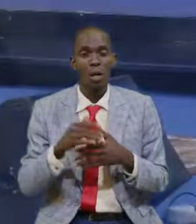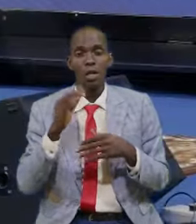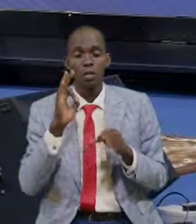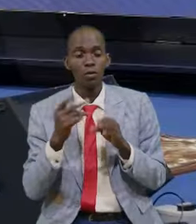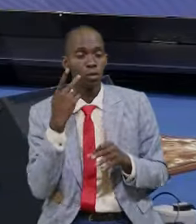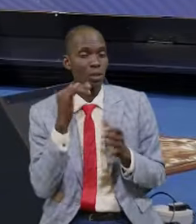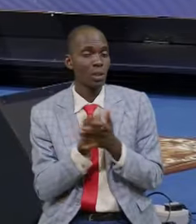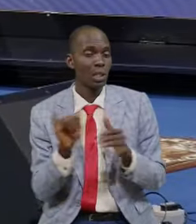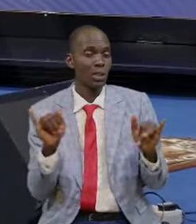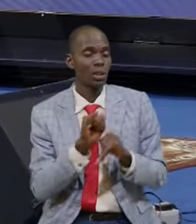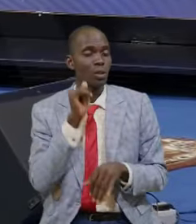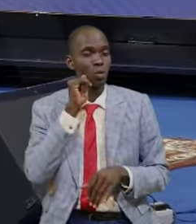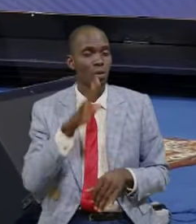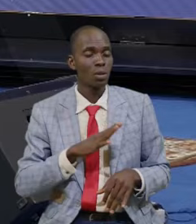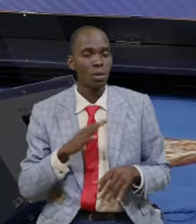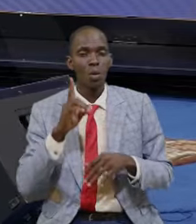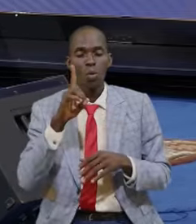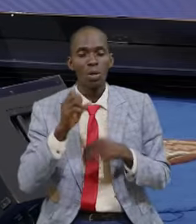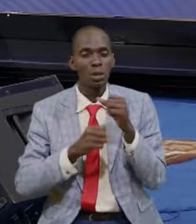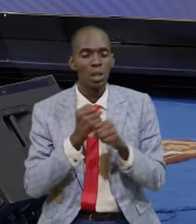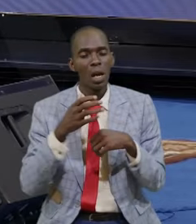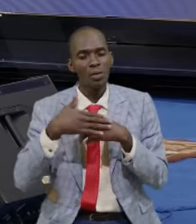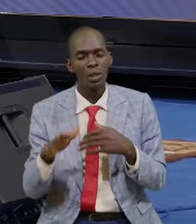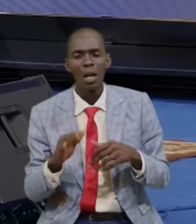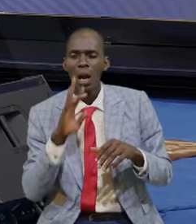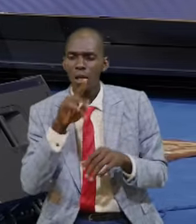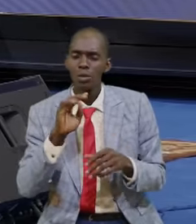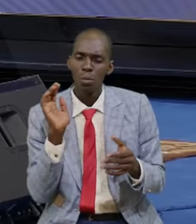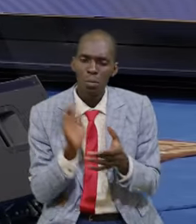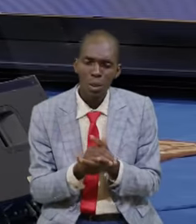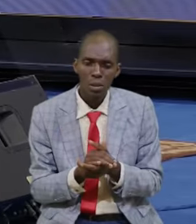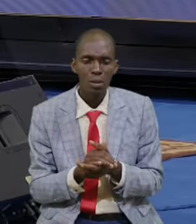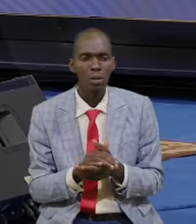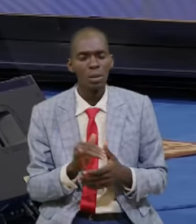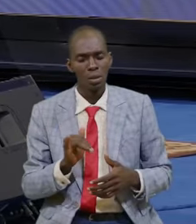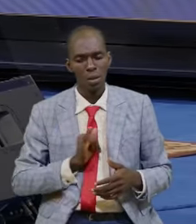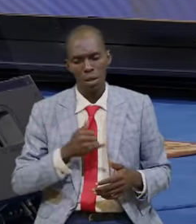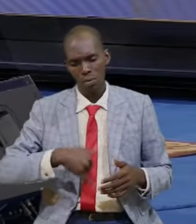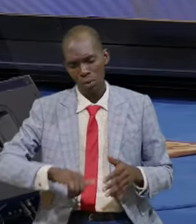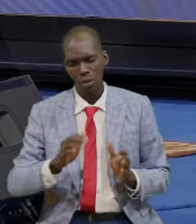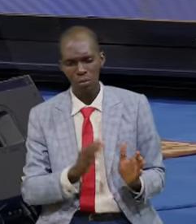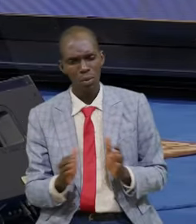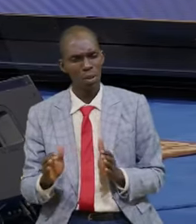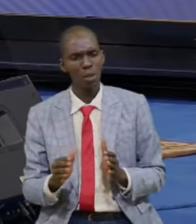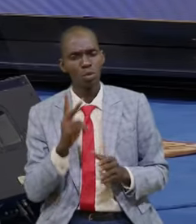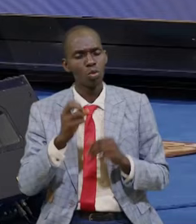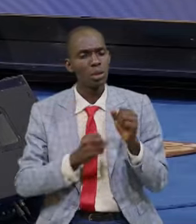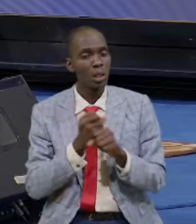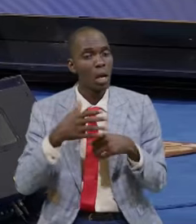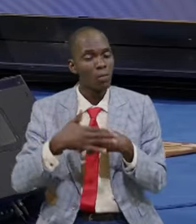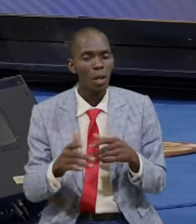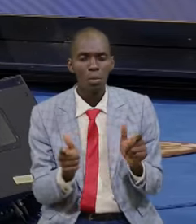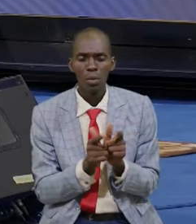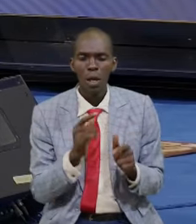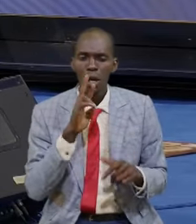and you say, are you married now? I'm still planning. 2 years after. Have you married now?